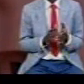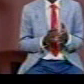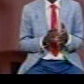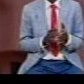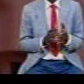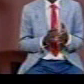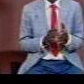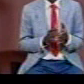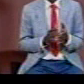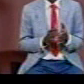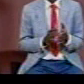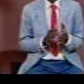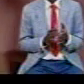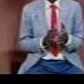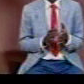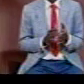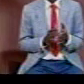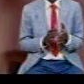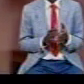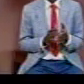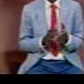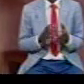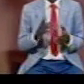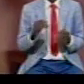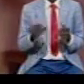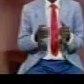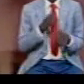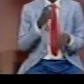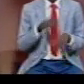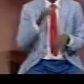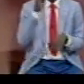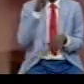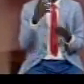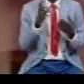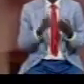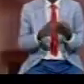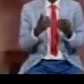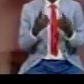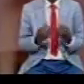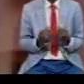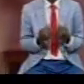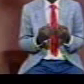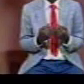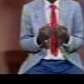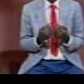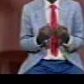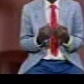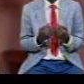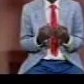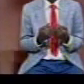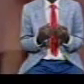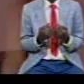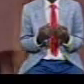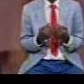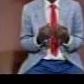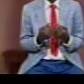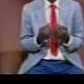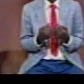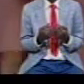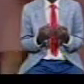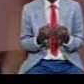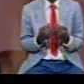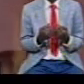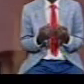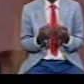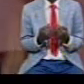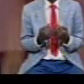The first time I wanted to come, the pain did not go.